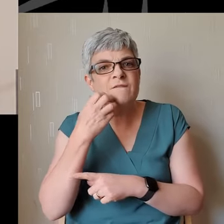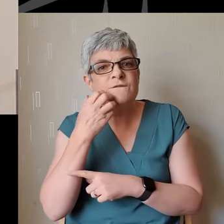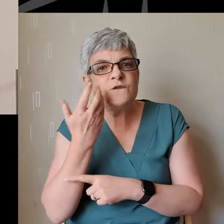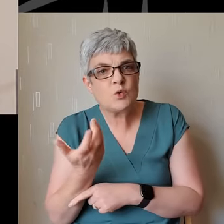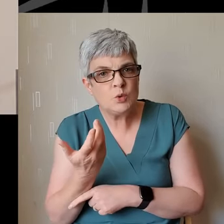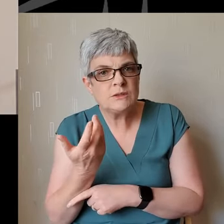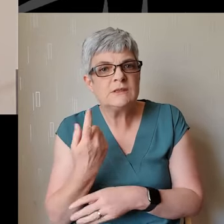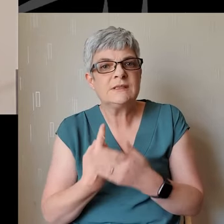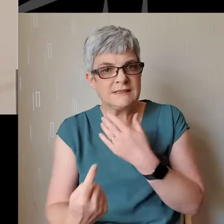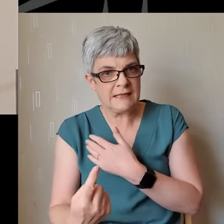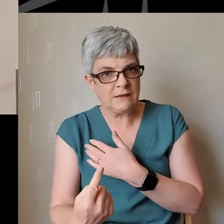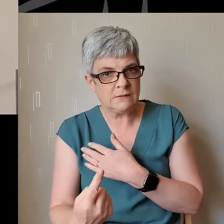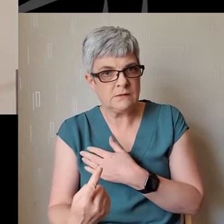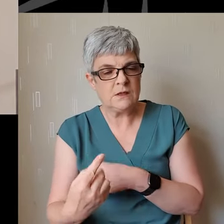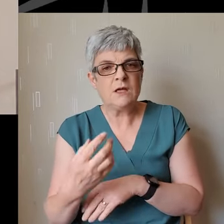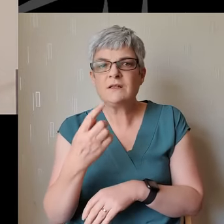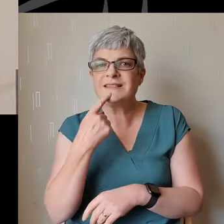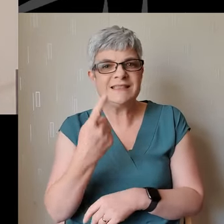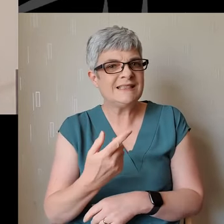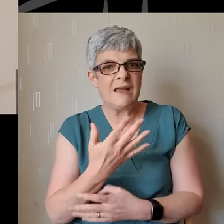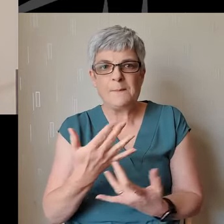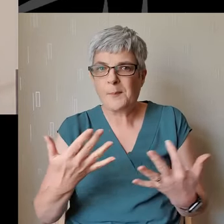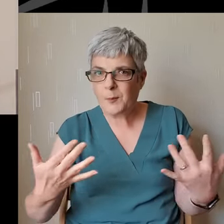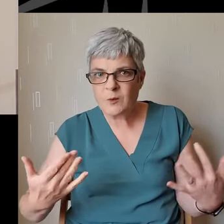He doesn't say fruits of the Spirit.